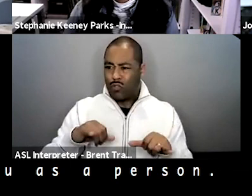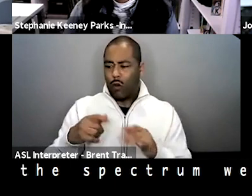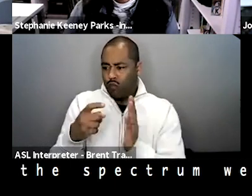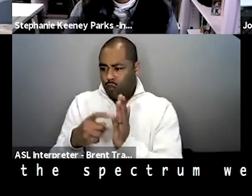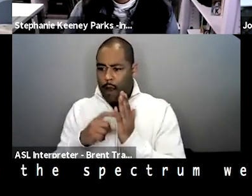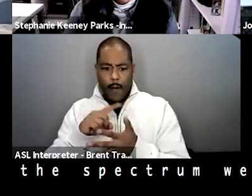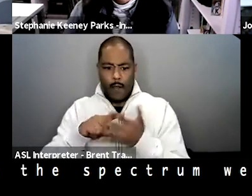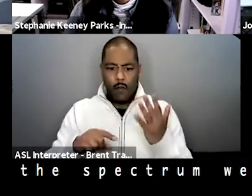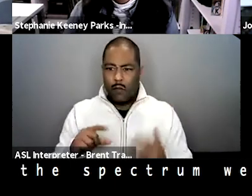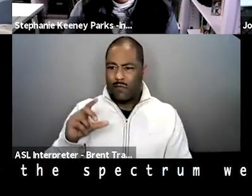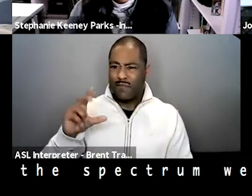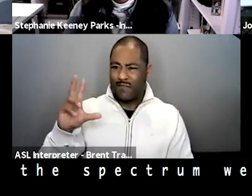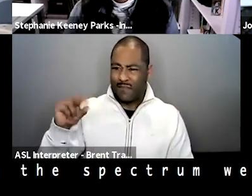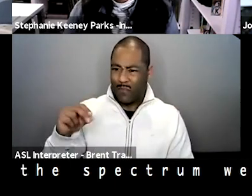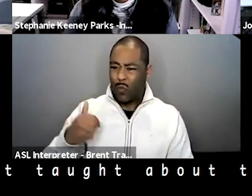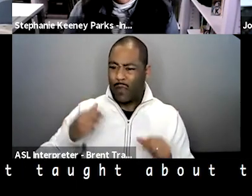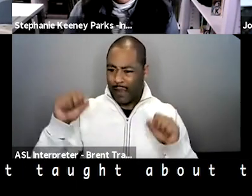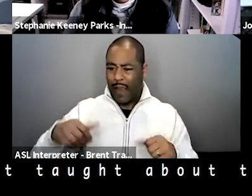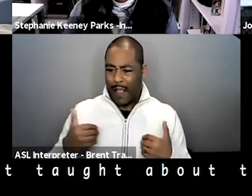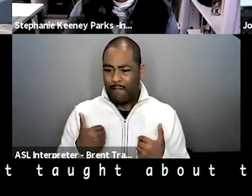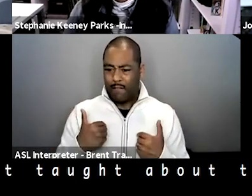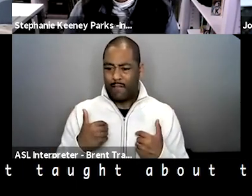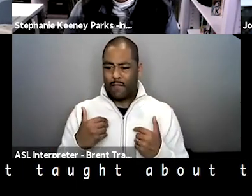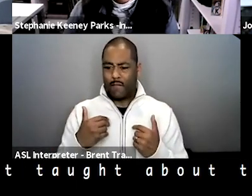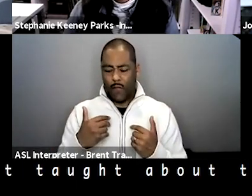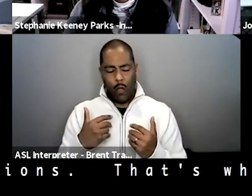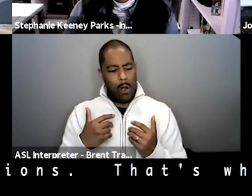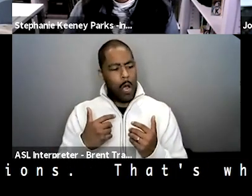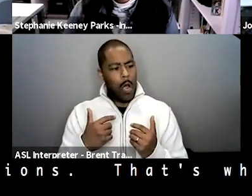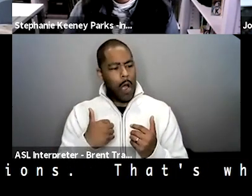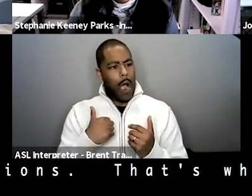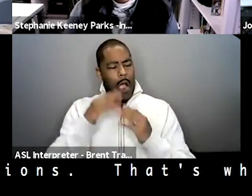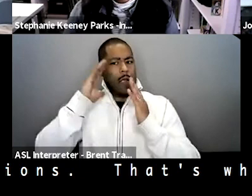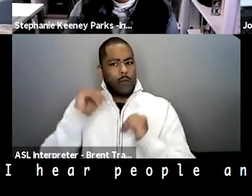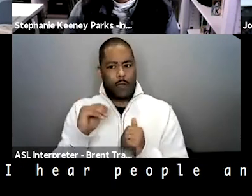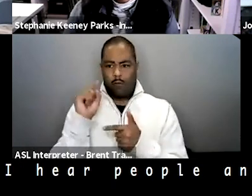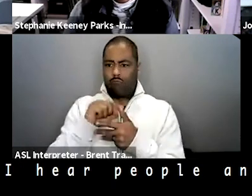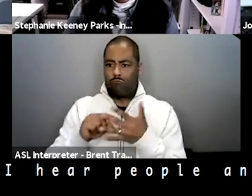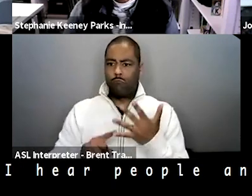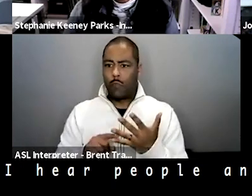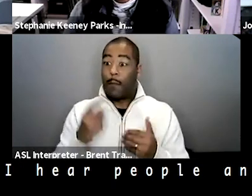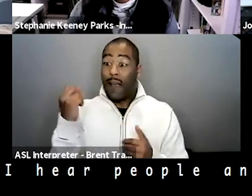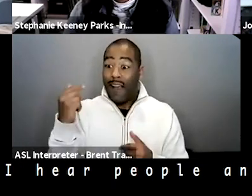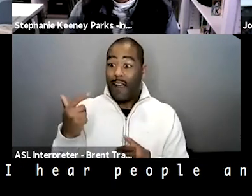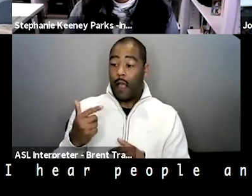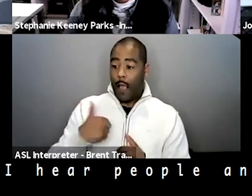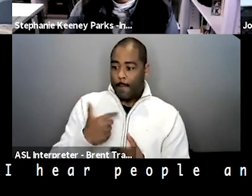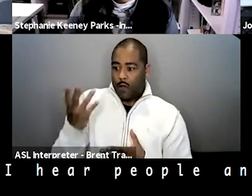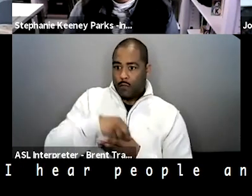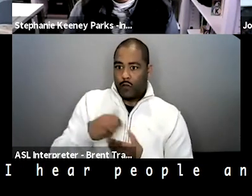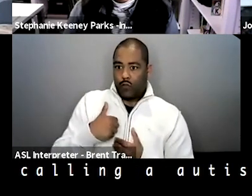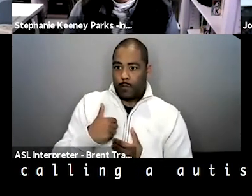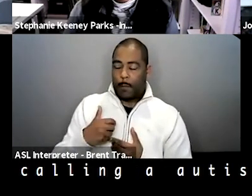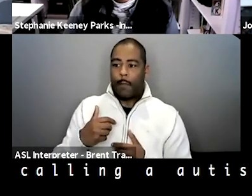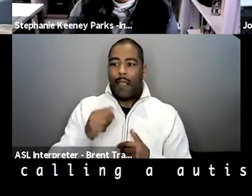like you. Doesn't mean they care about you as a person. But being on the spectrum, we're often not taught about those distinctions. And that's why I often hate it when